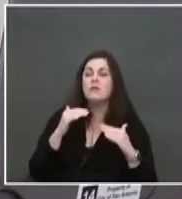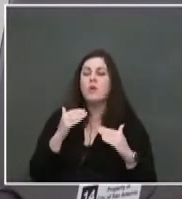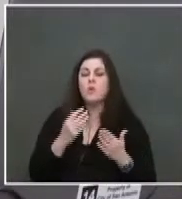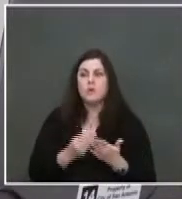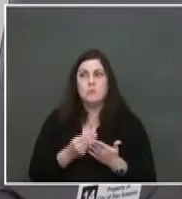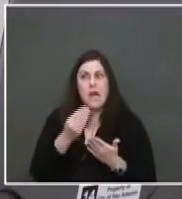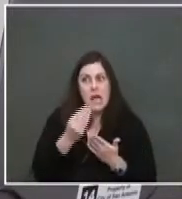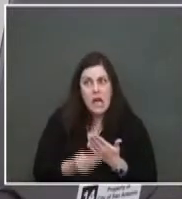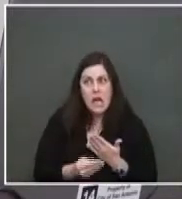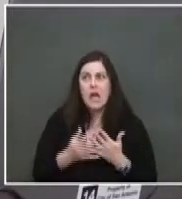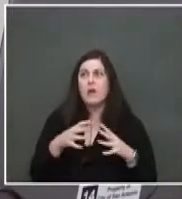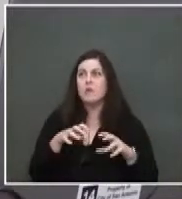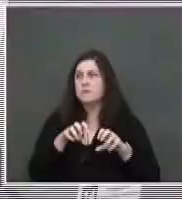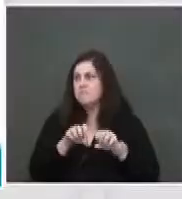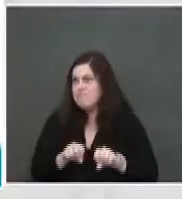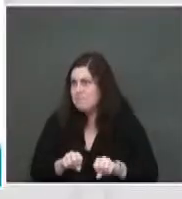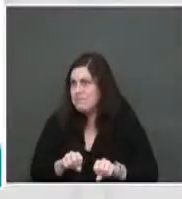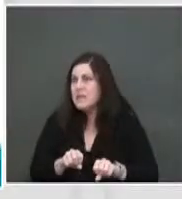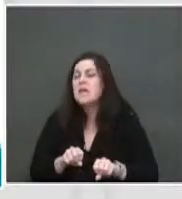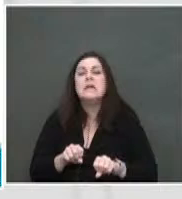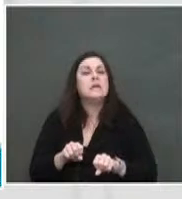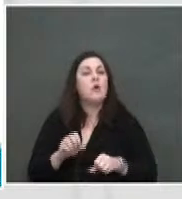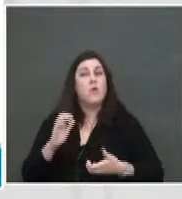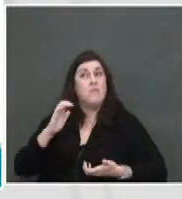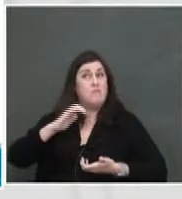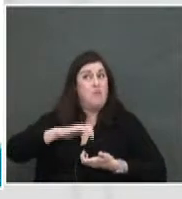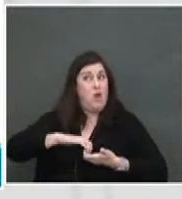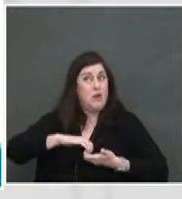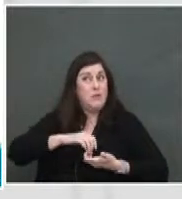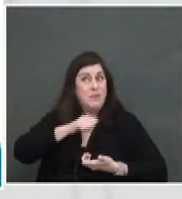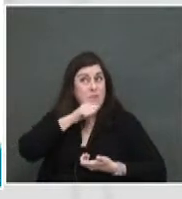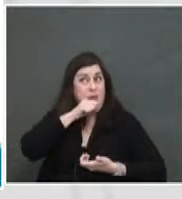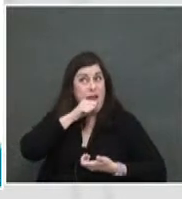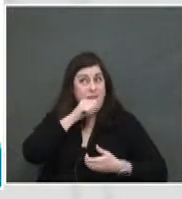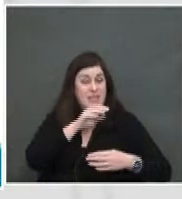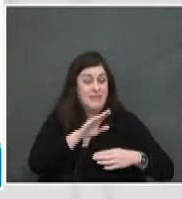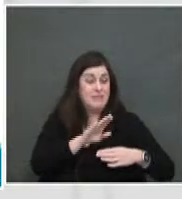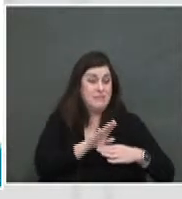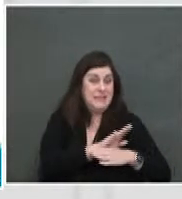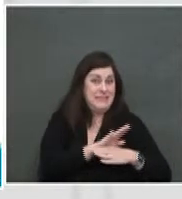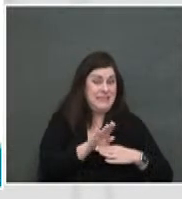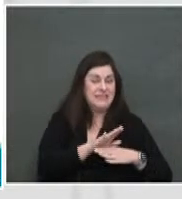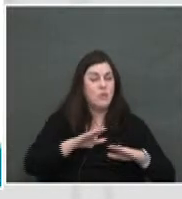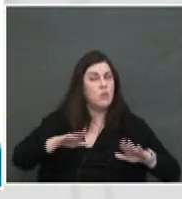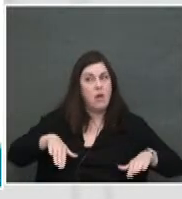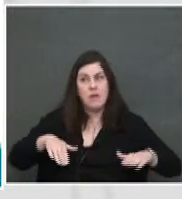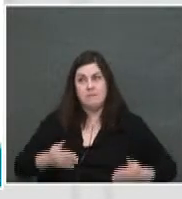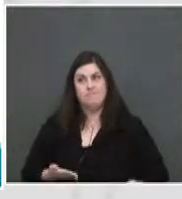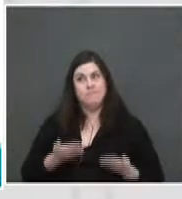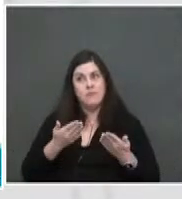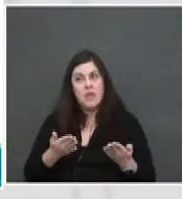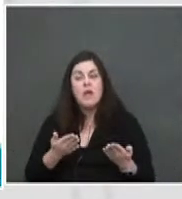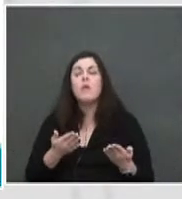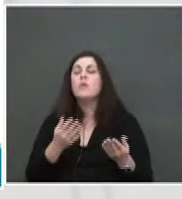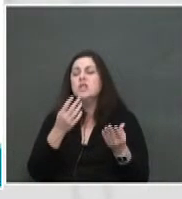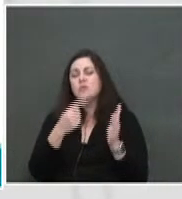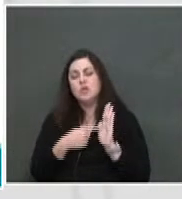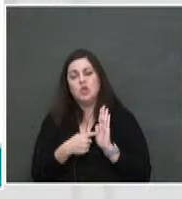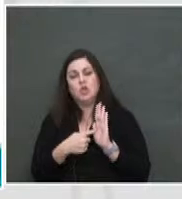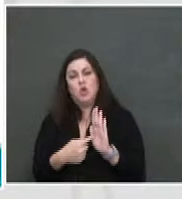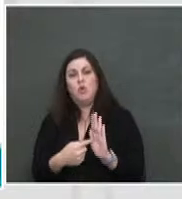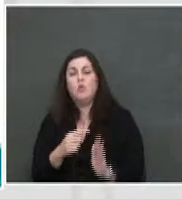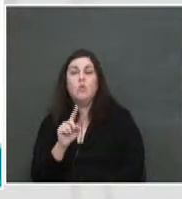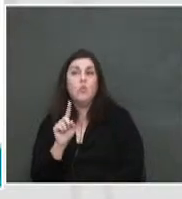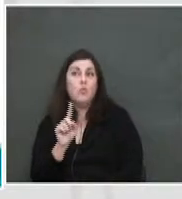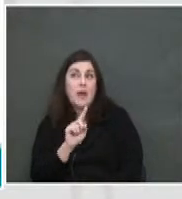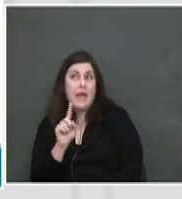the process of partnering perhaps with the private sector to do that. We wanted to give you an idea where, I think that